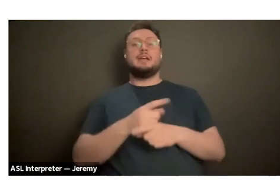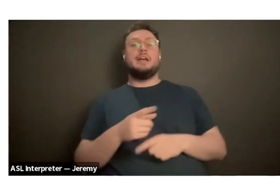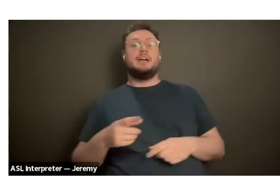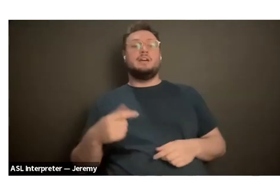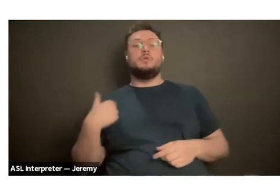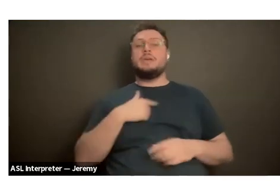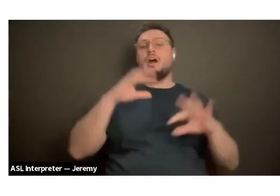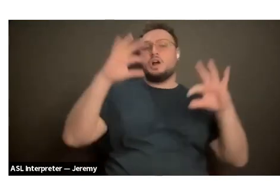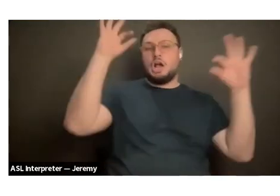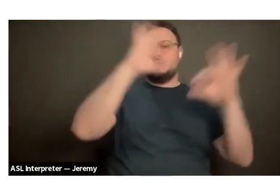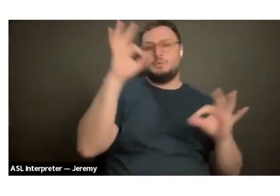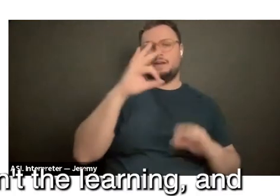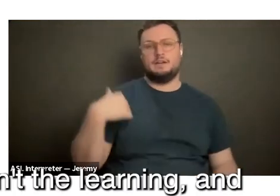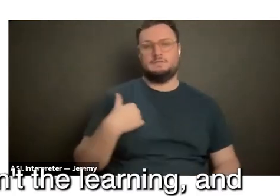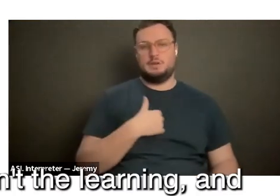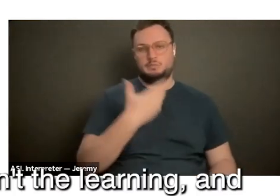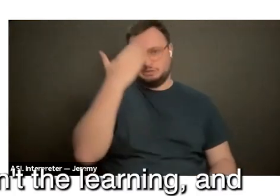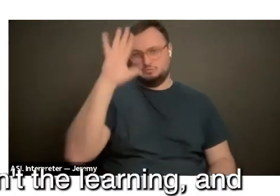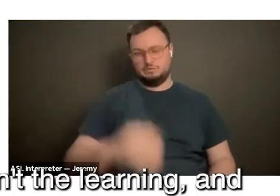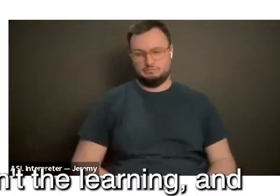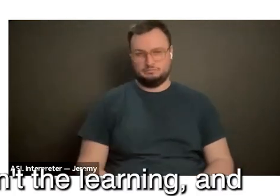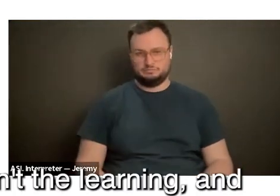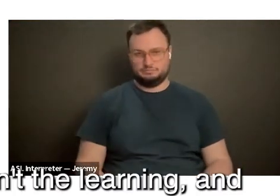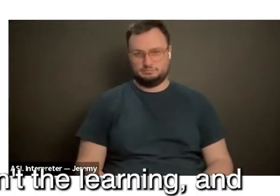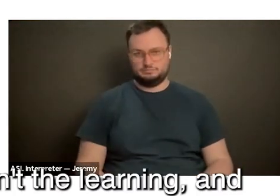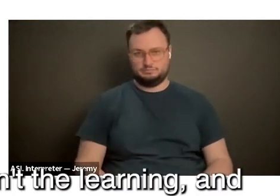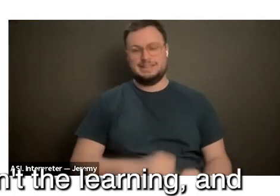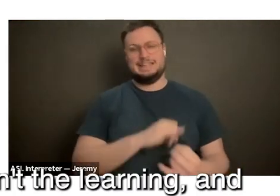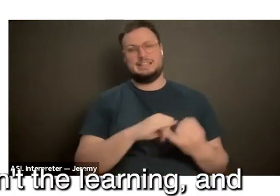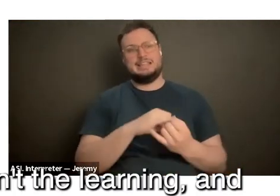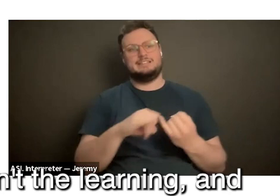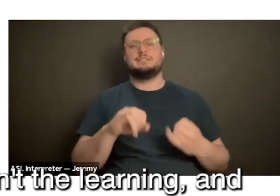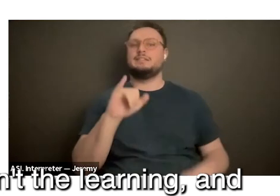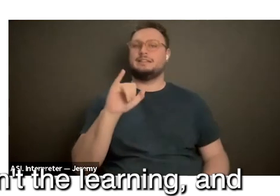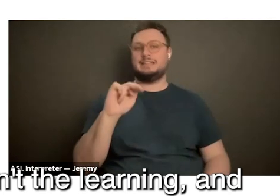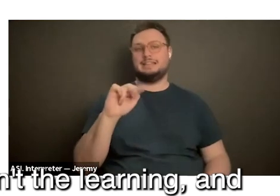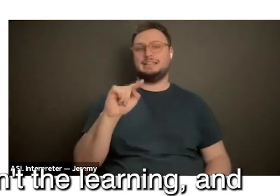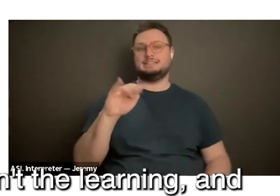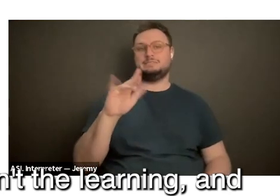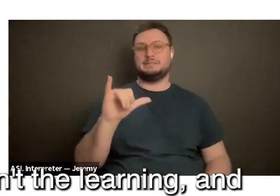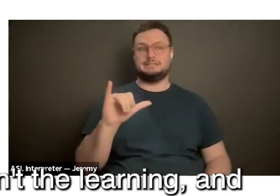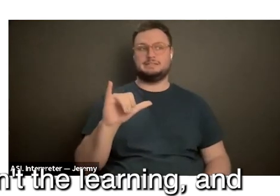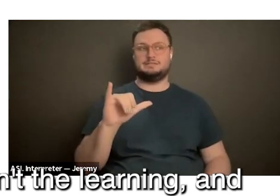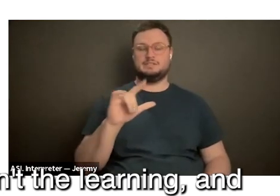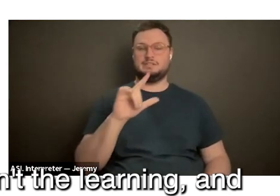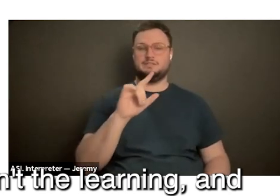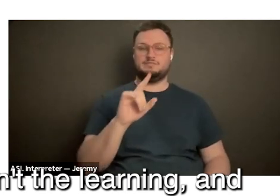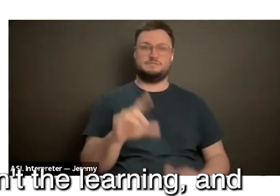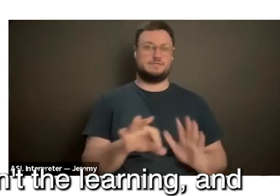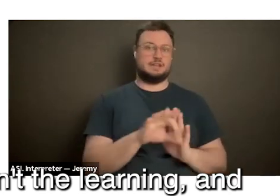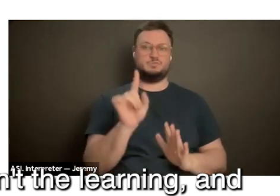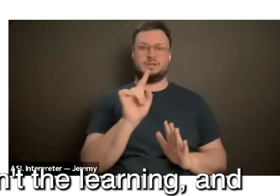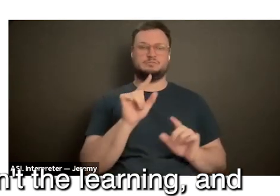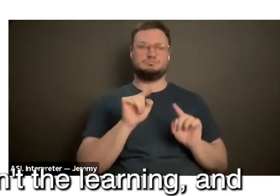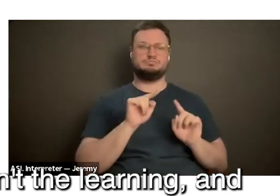And at the end of the day, it's the intimacy is in the learning and is in being able to,